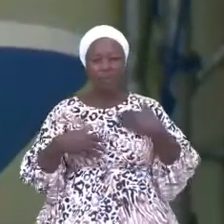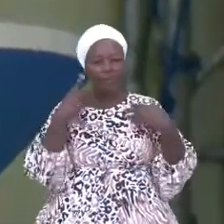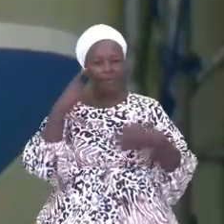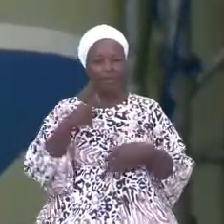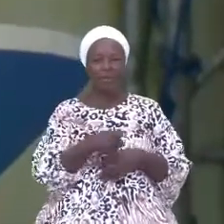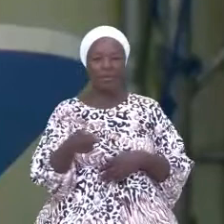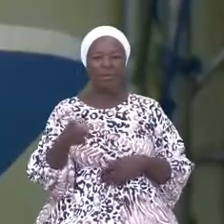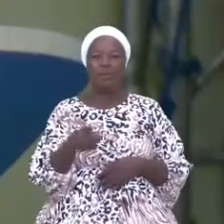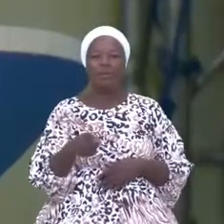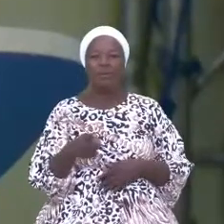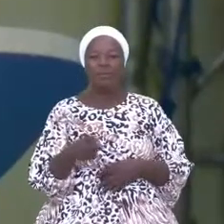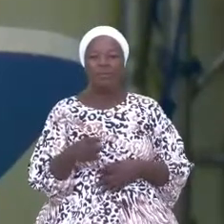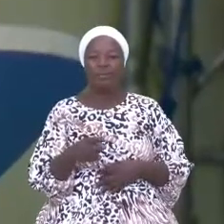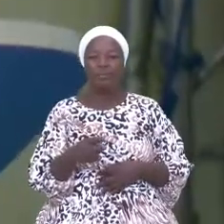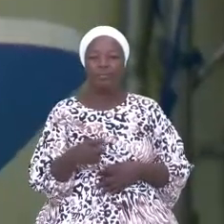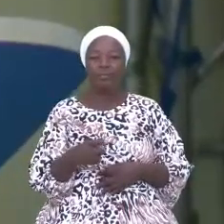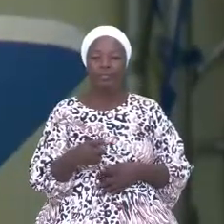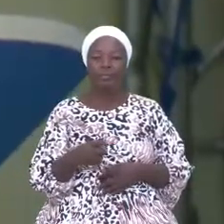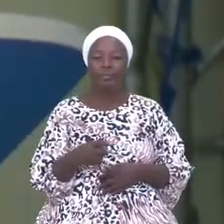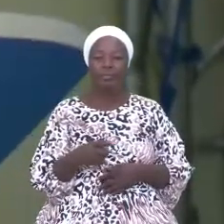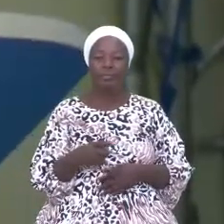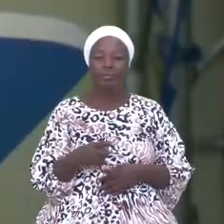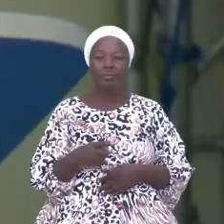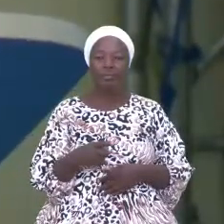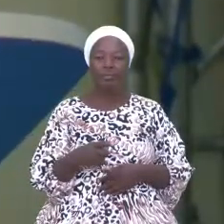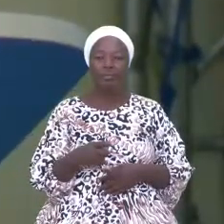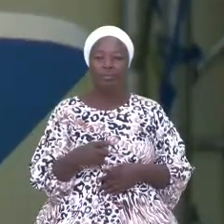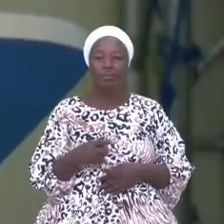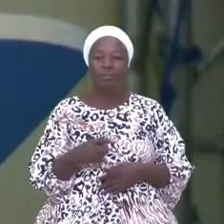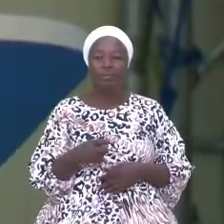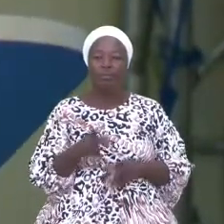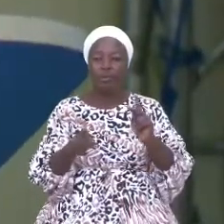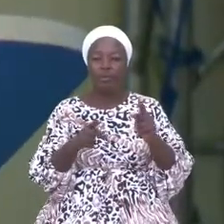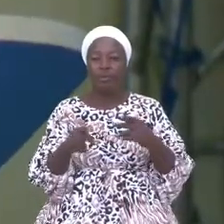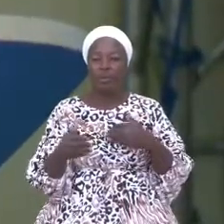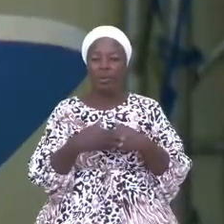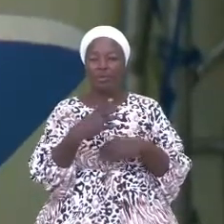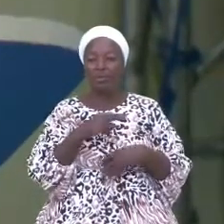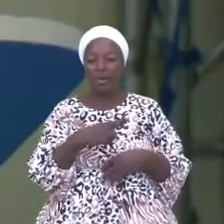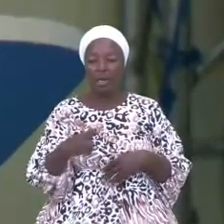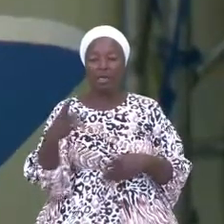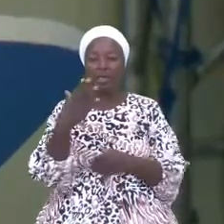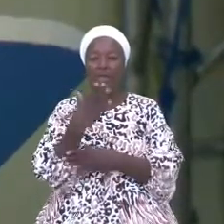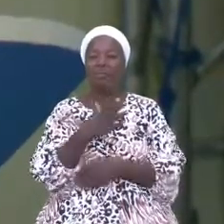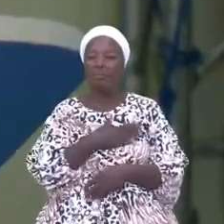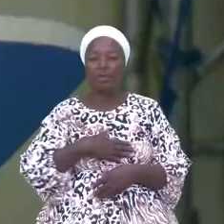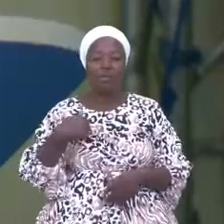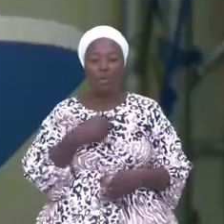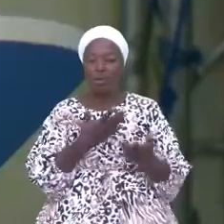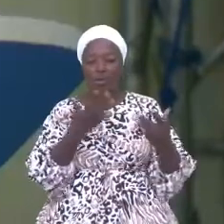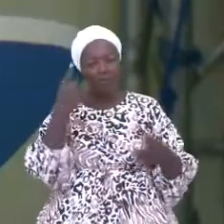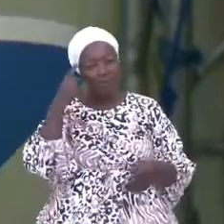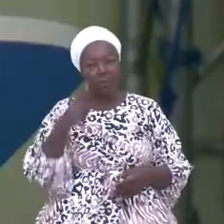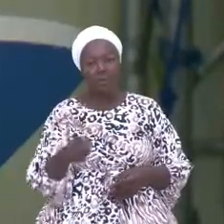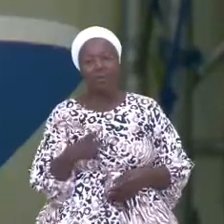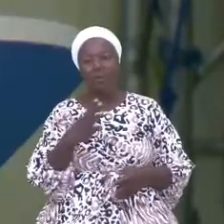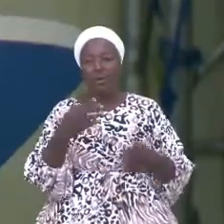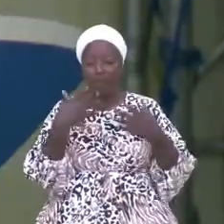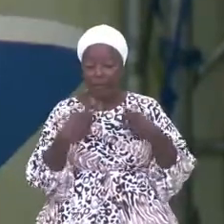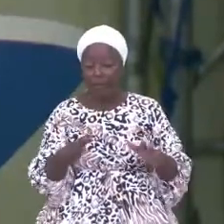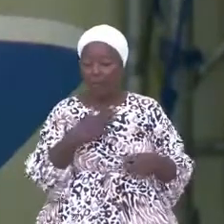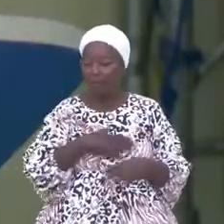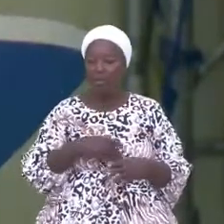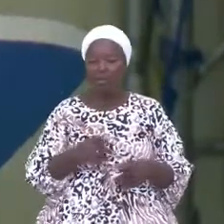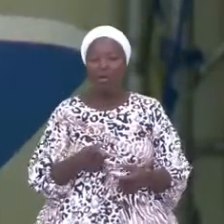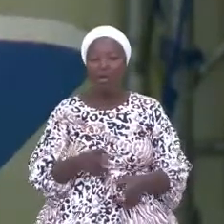Counselors, by my right hand side, you are the one we are waiting for. So others, if you are finished your side, quickly